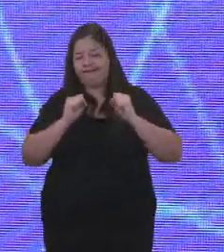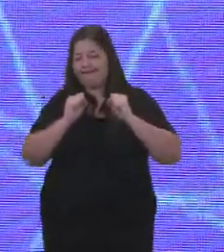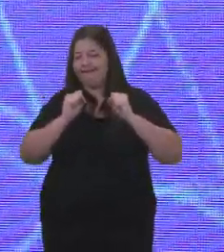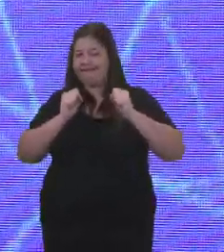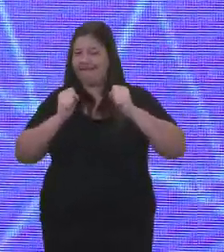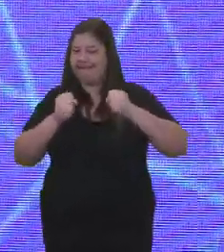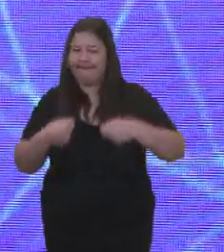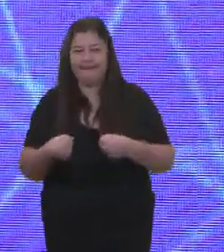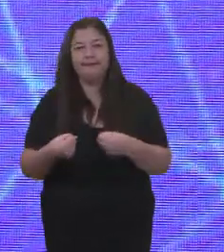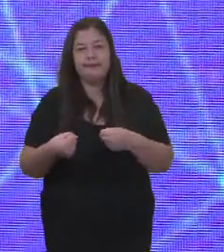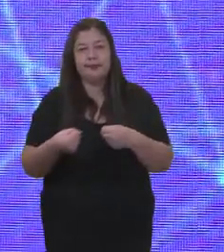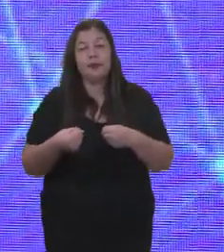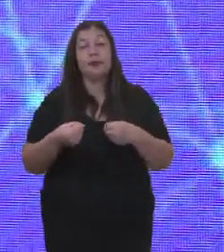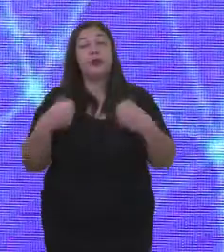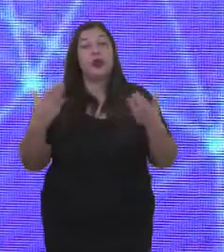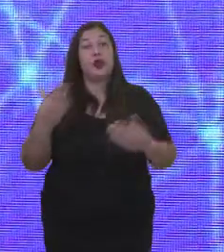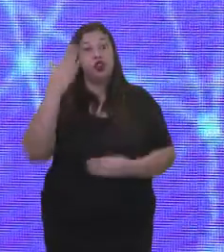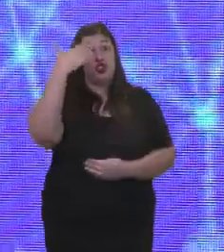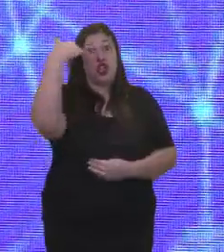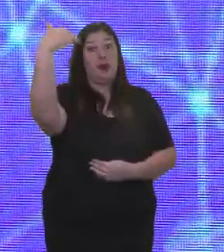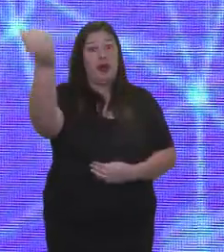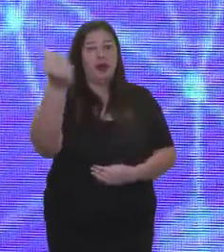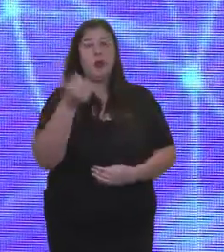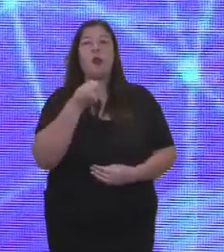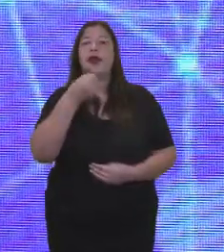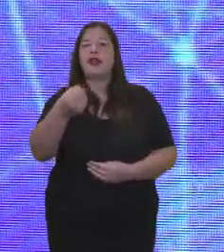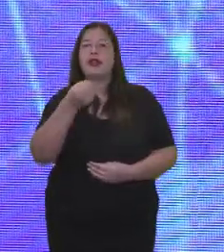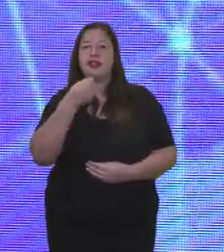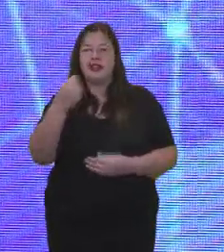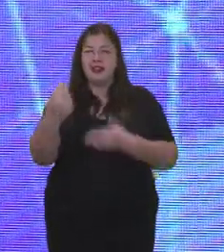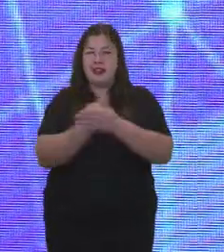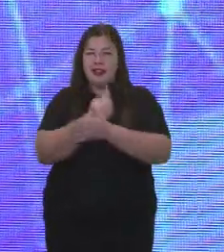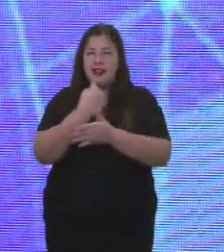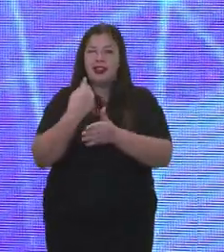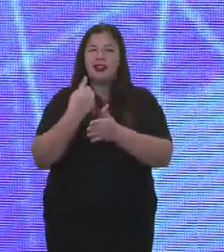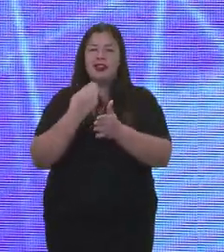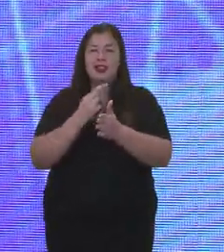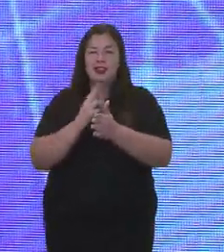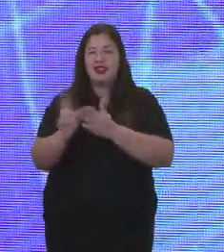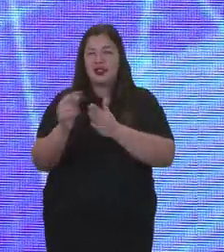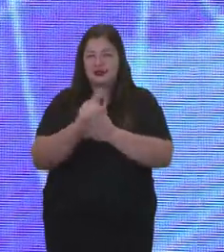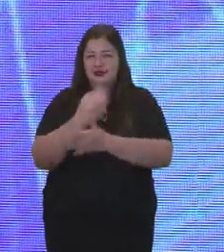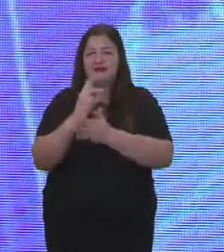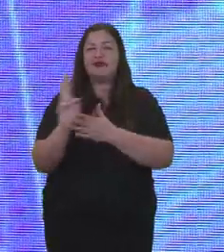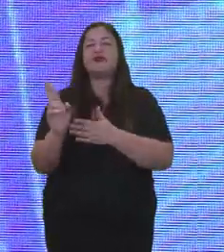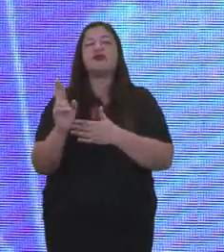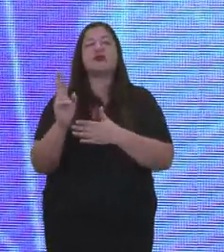for boards. I was called for the interview.